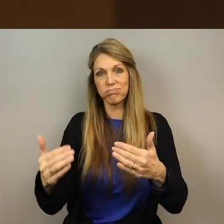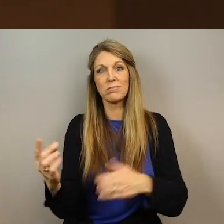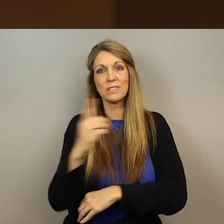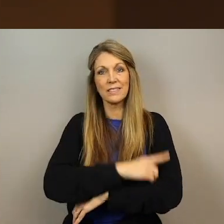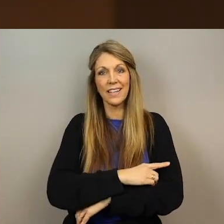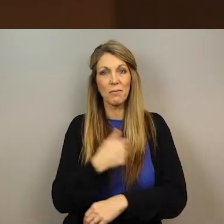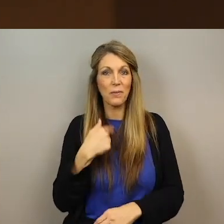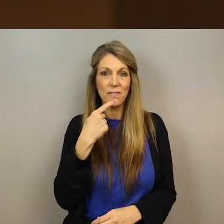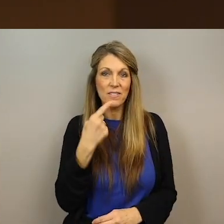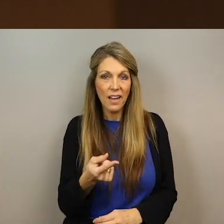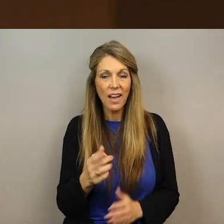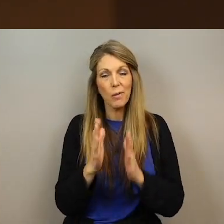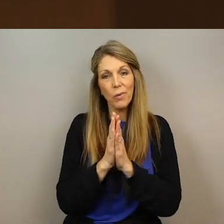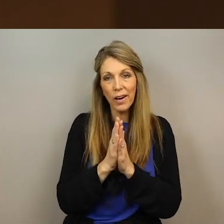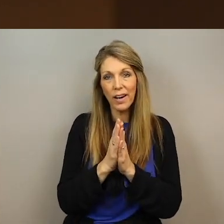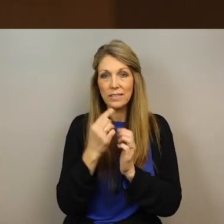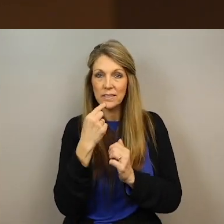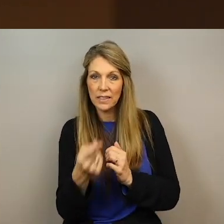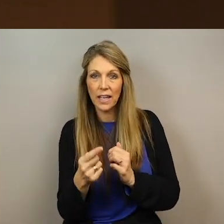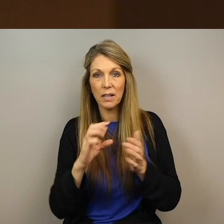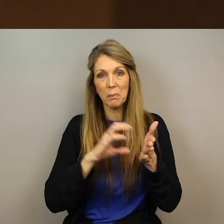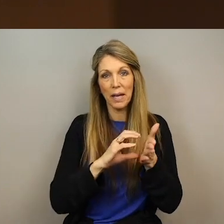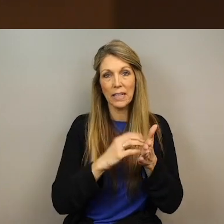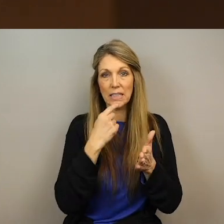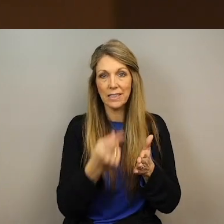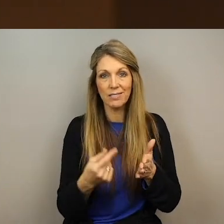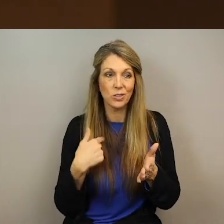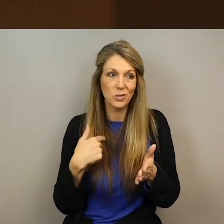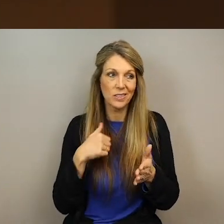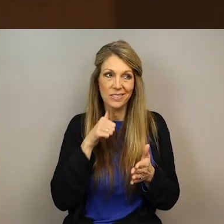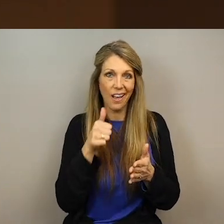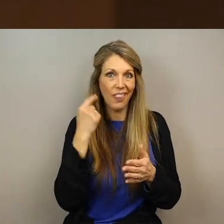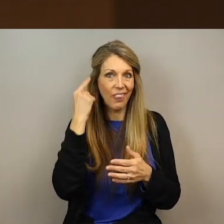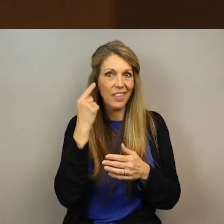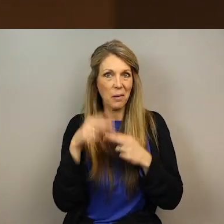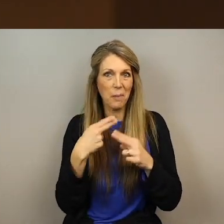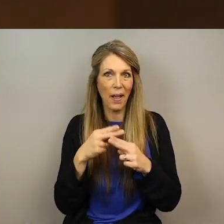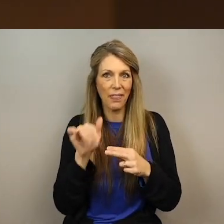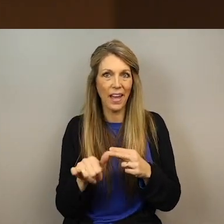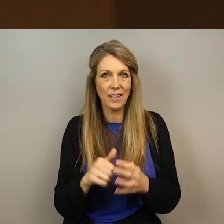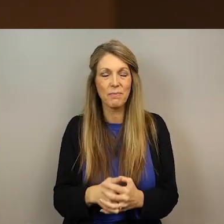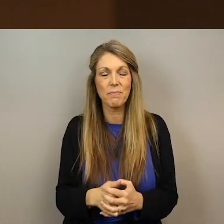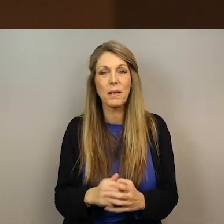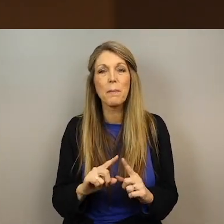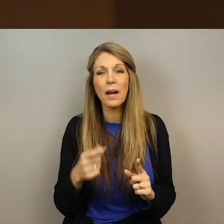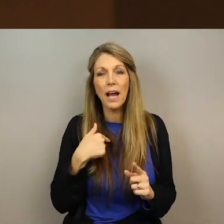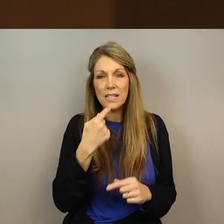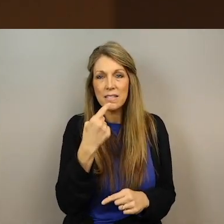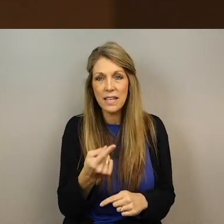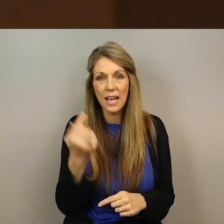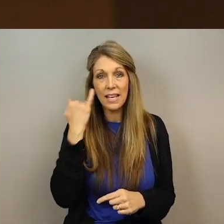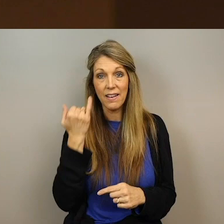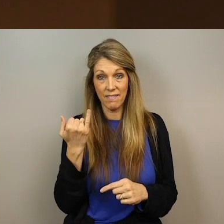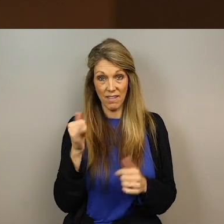we've said and the prayers that we've prayed and the text that we've read, you're barely going to give it a second thought. And I would pose to you this morning that if